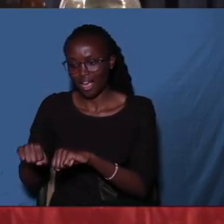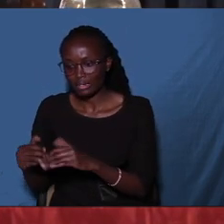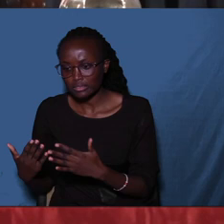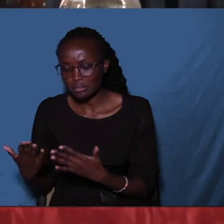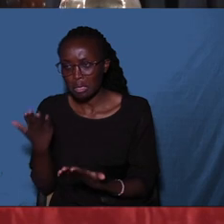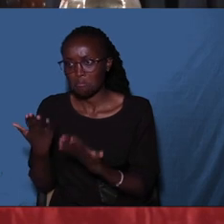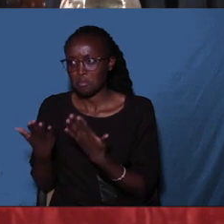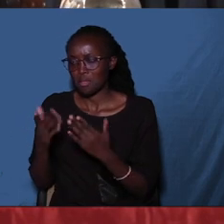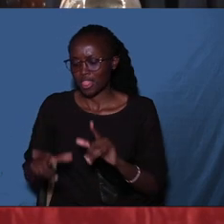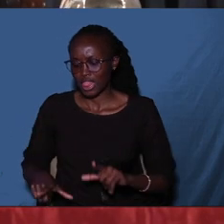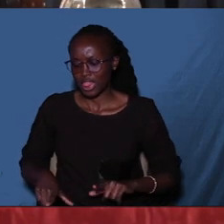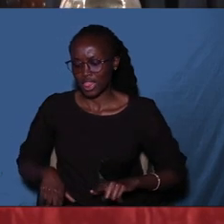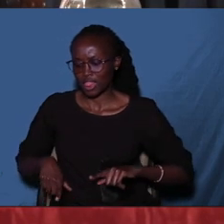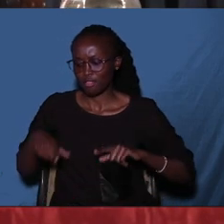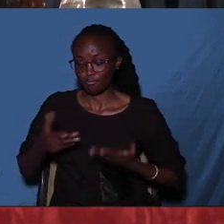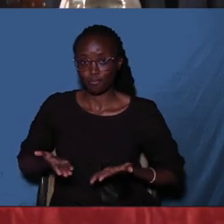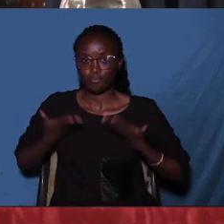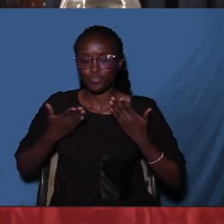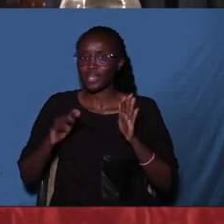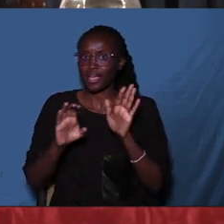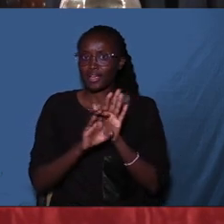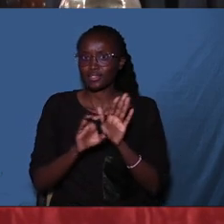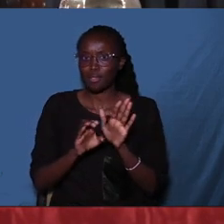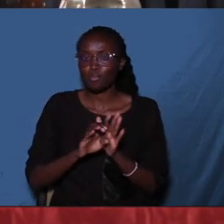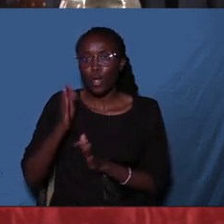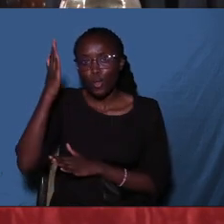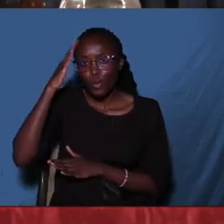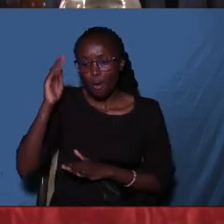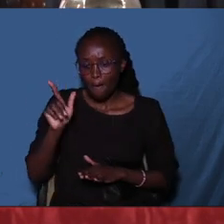know. A chameleon can be able to change